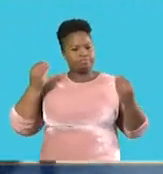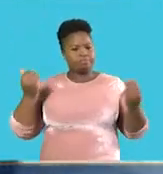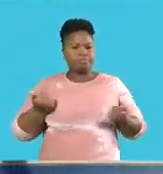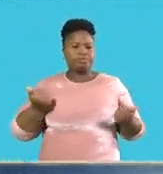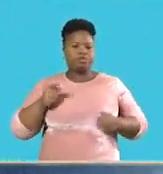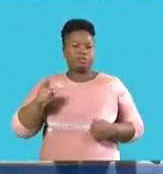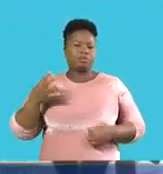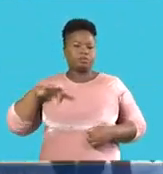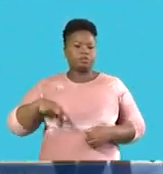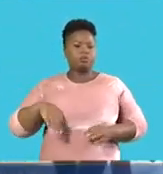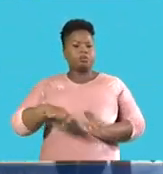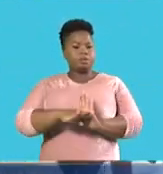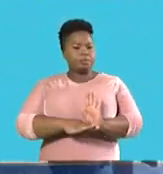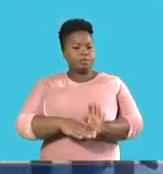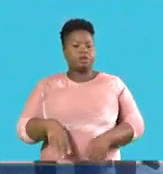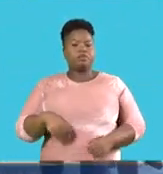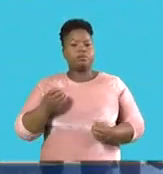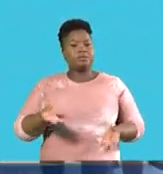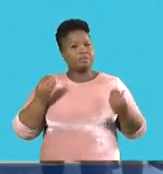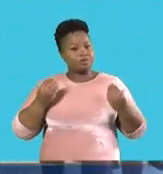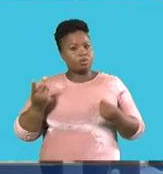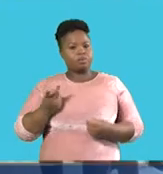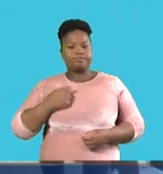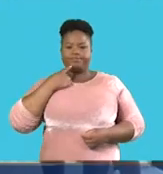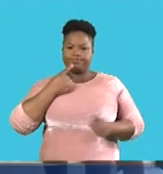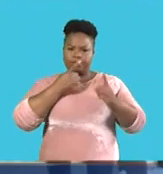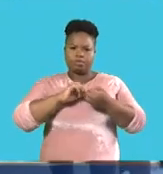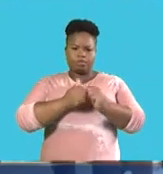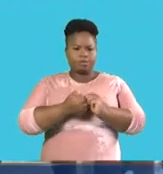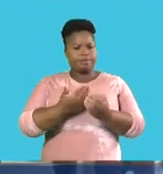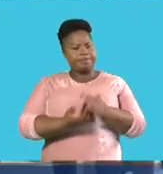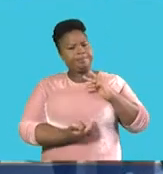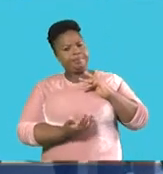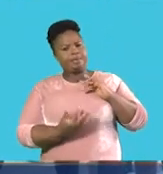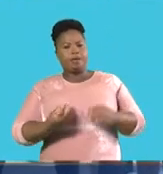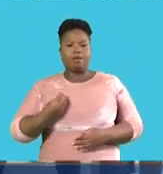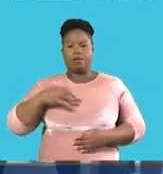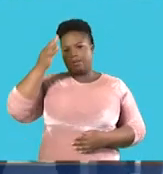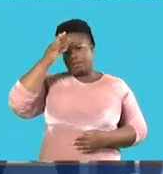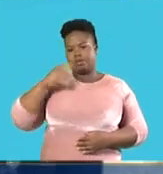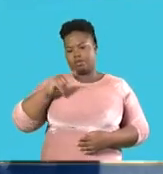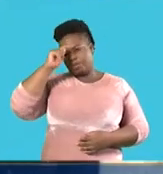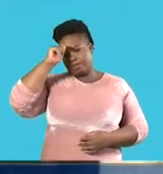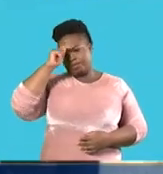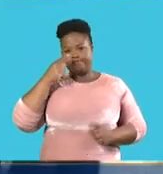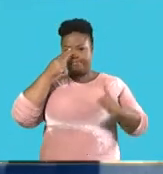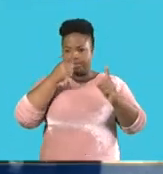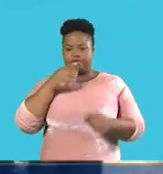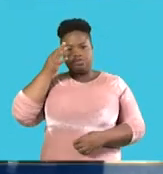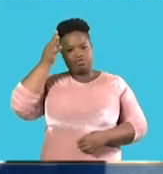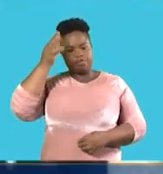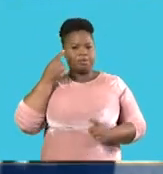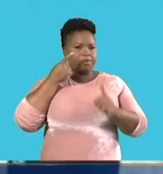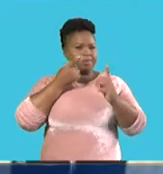incredible program. Dion Curtis of Discovery says that sport has the power to inspire young girls and boys to achieve their goals and dreams, and